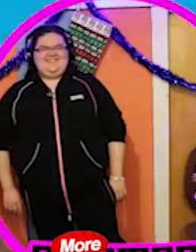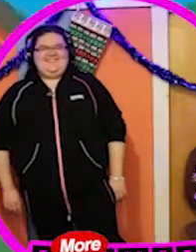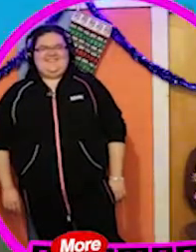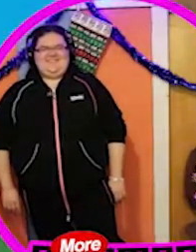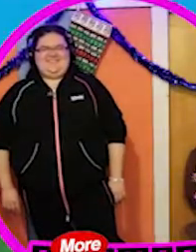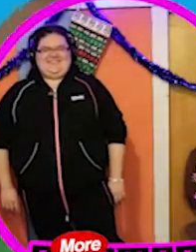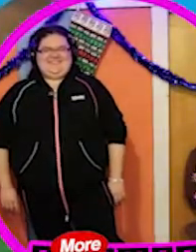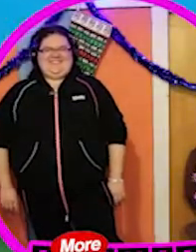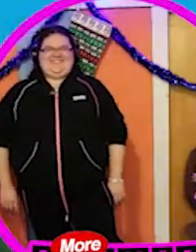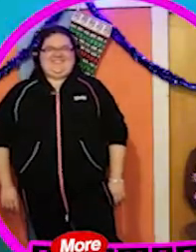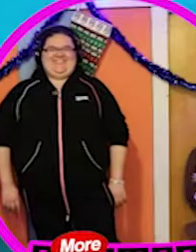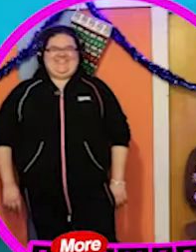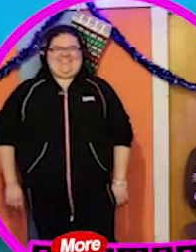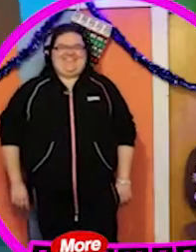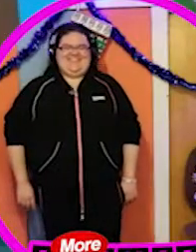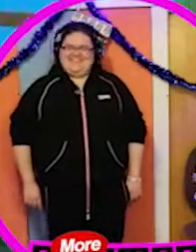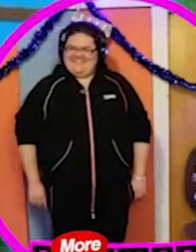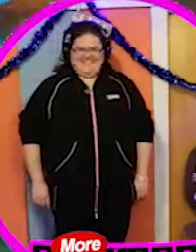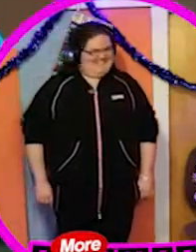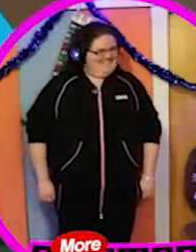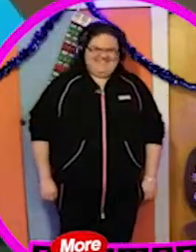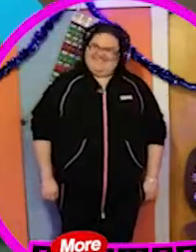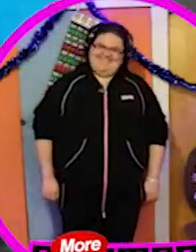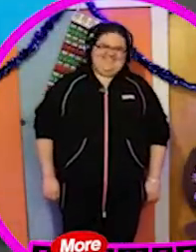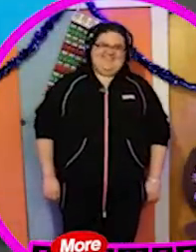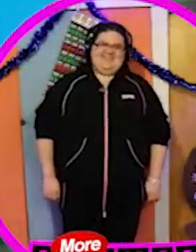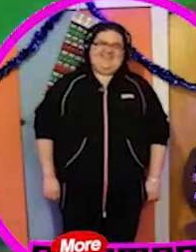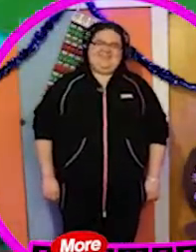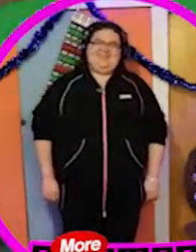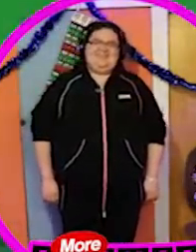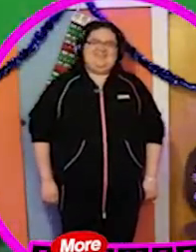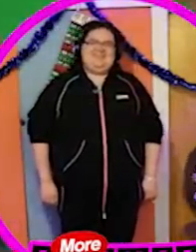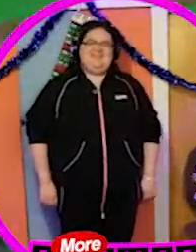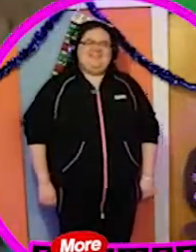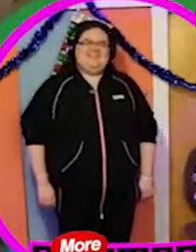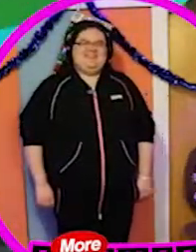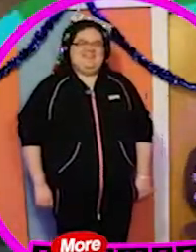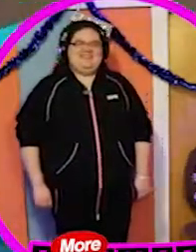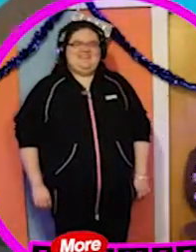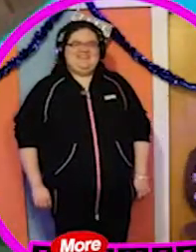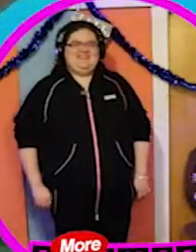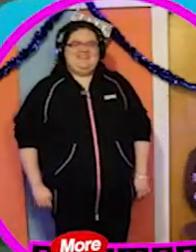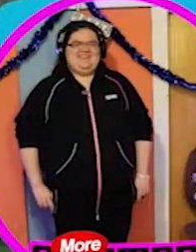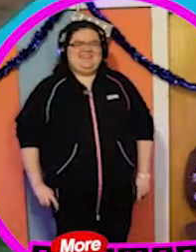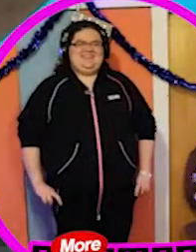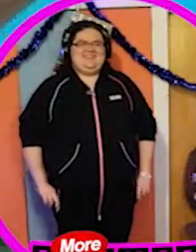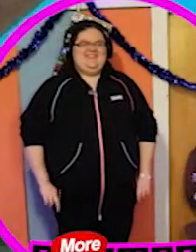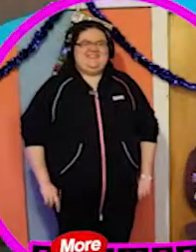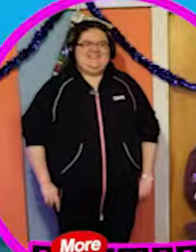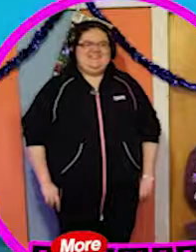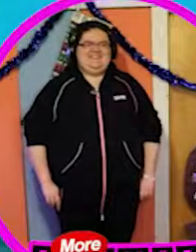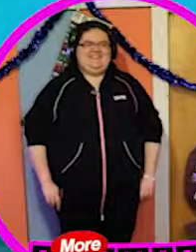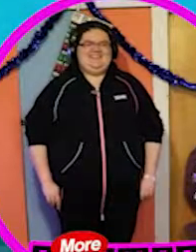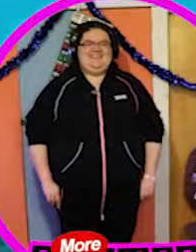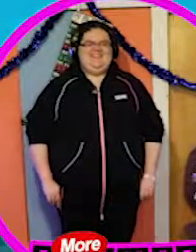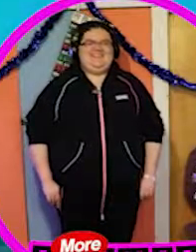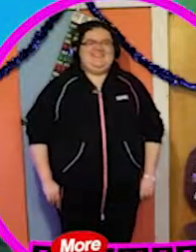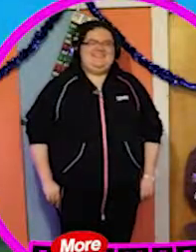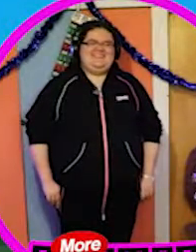corner again. Oh my gosh. Oh my. JJ, that was not what I wanted to see there. That's one way to make it. For